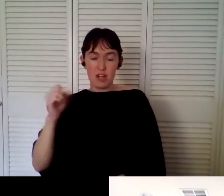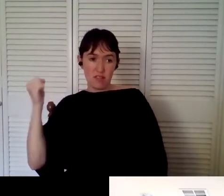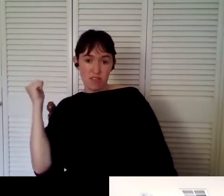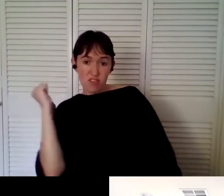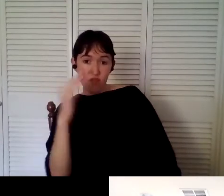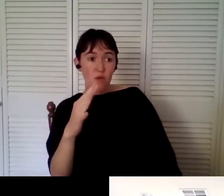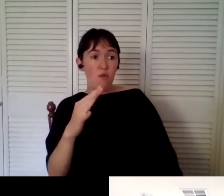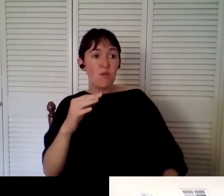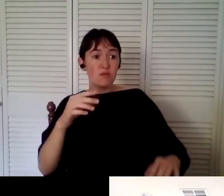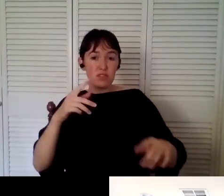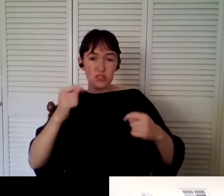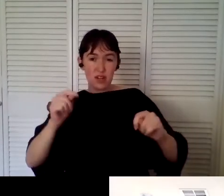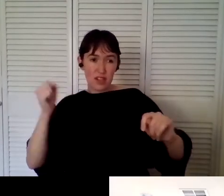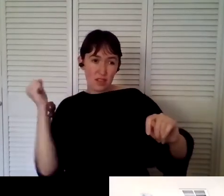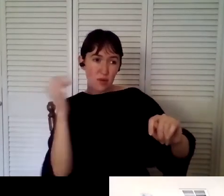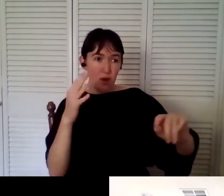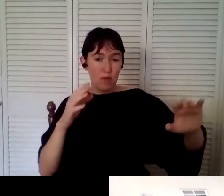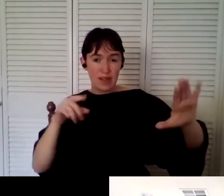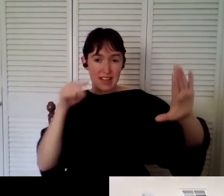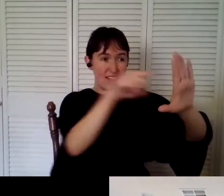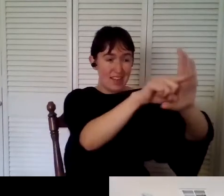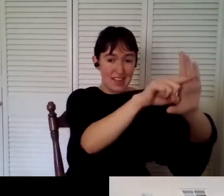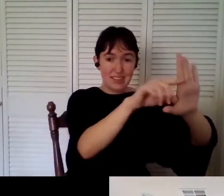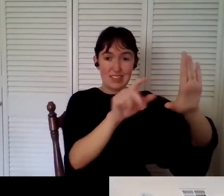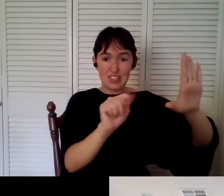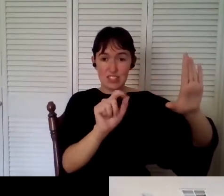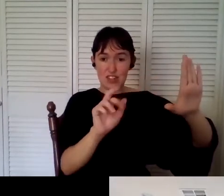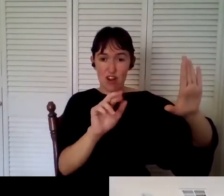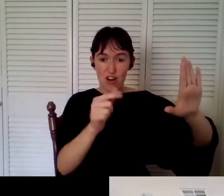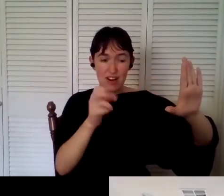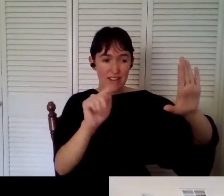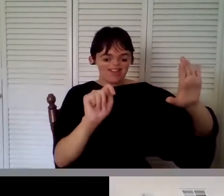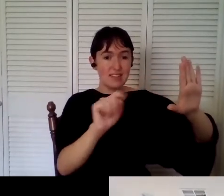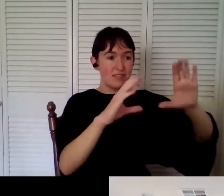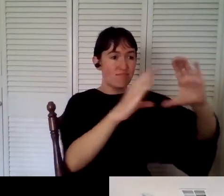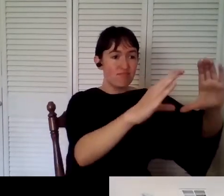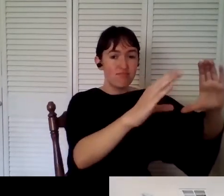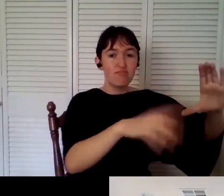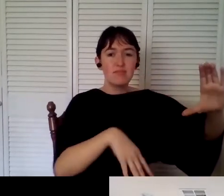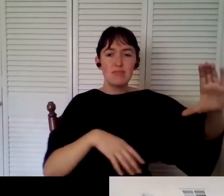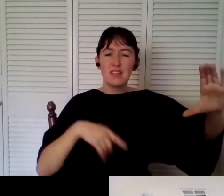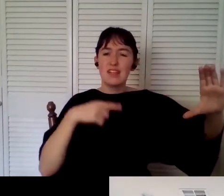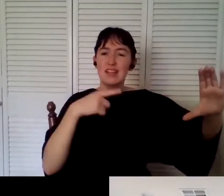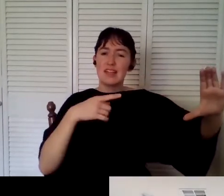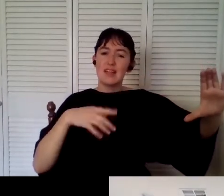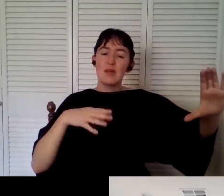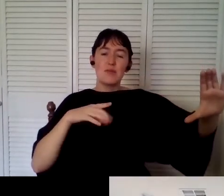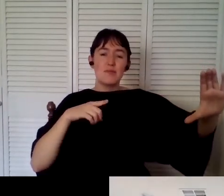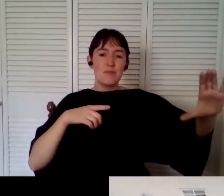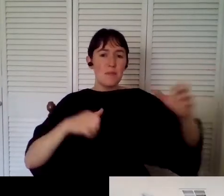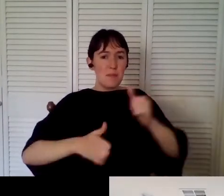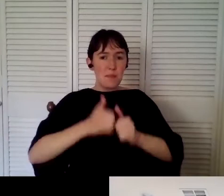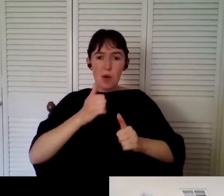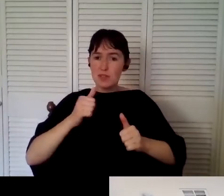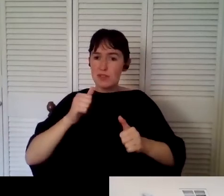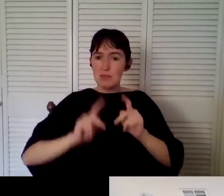the target, and the target like the spear barely hangs into the target. It's Right. Zero penetration. Whereas Right. at 10 meters, I could push